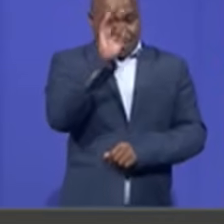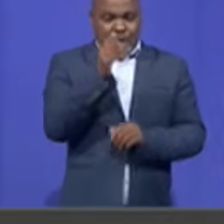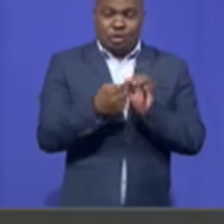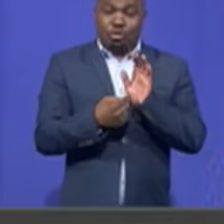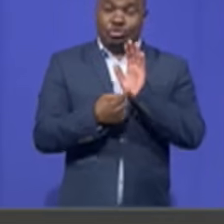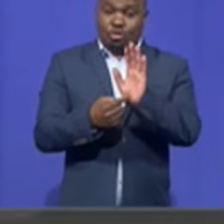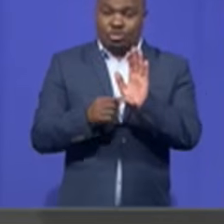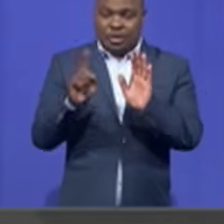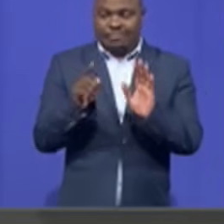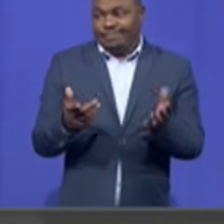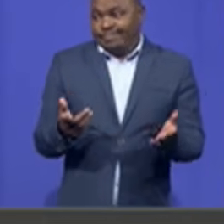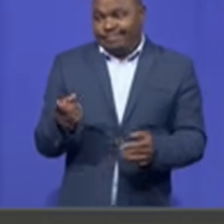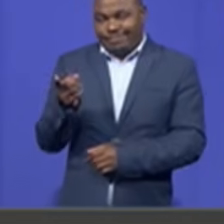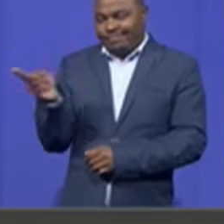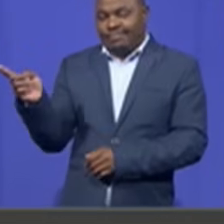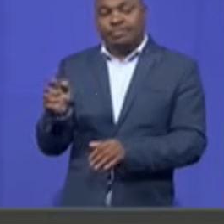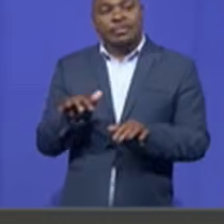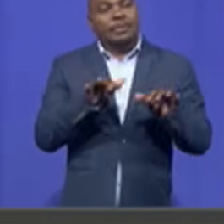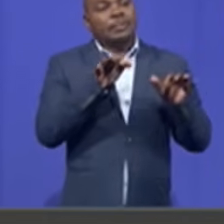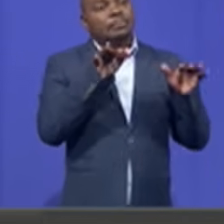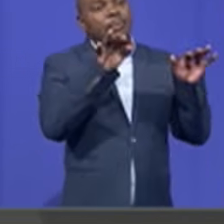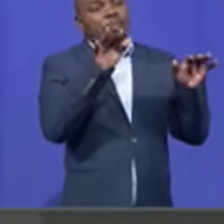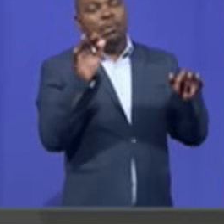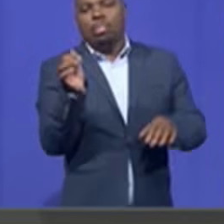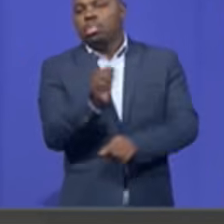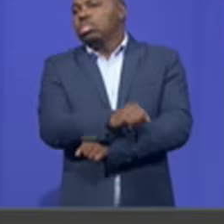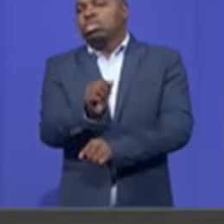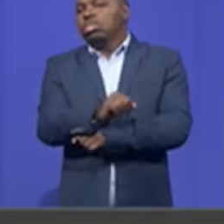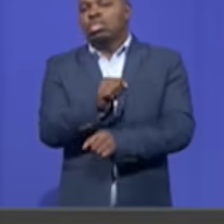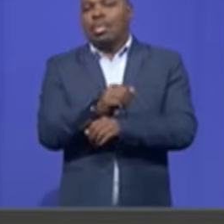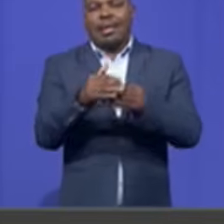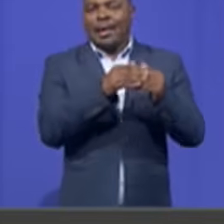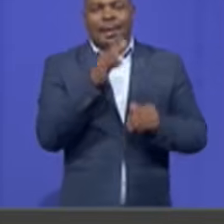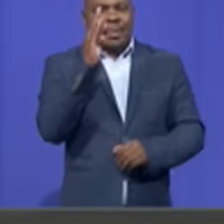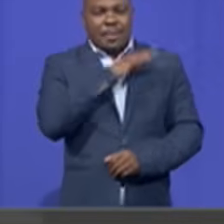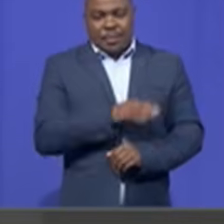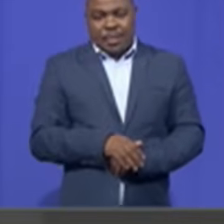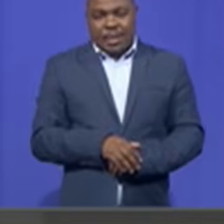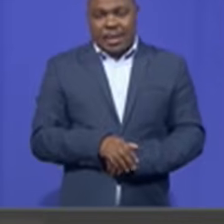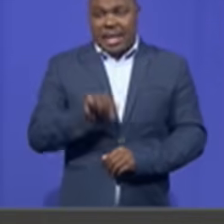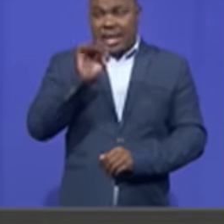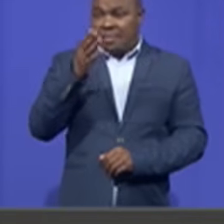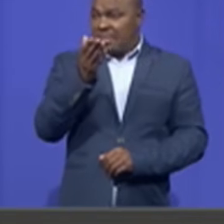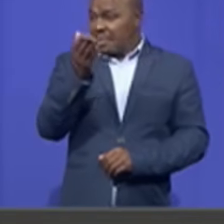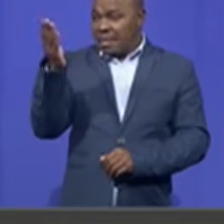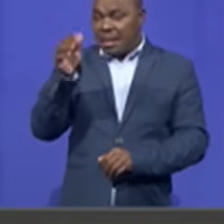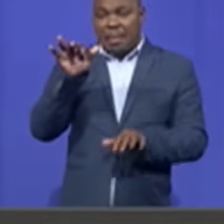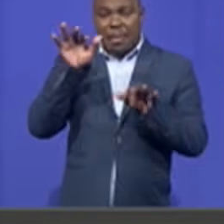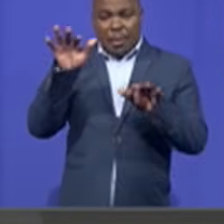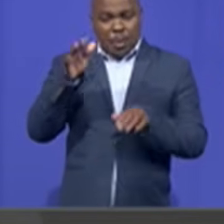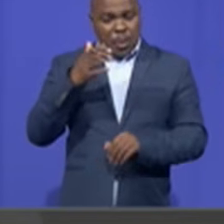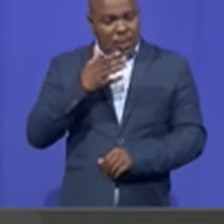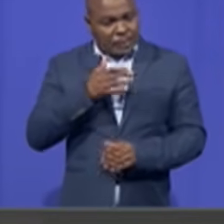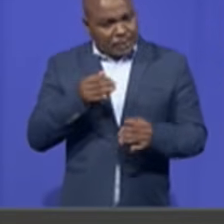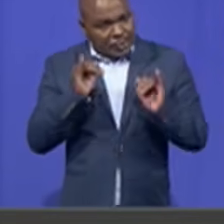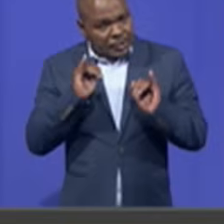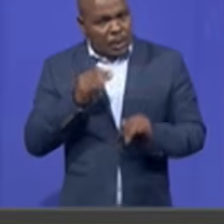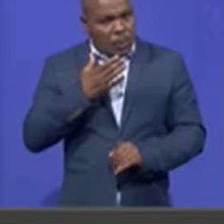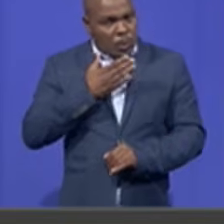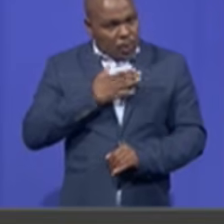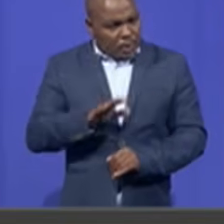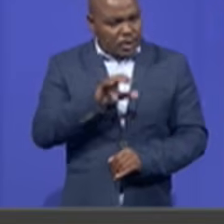clearly that it does not care about its citizens, and therefore if anybody out there is serious about bringing change to South